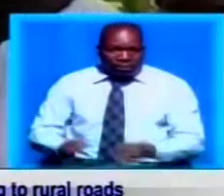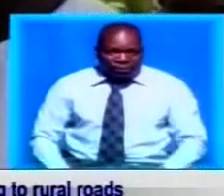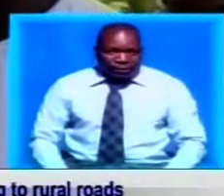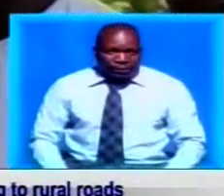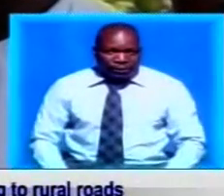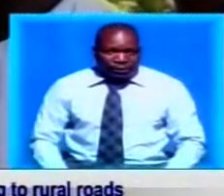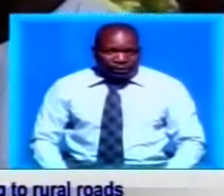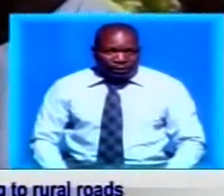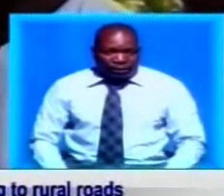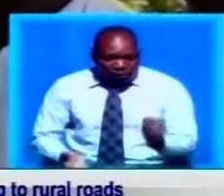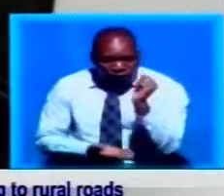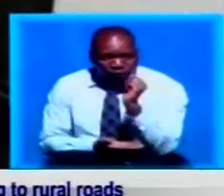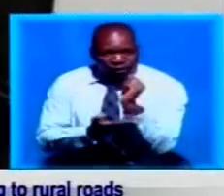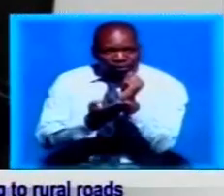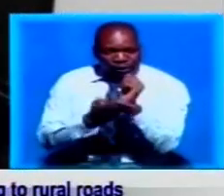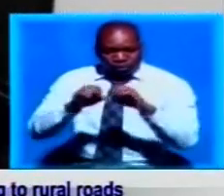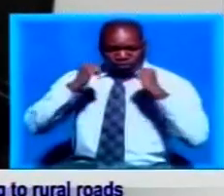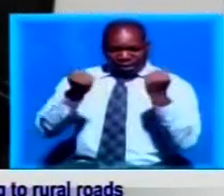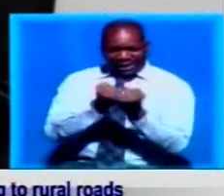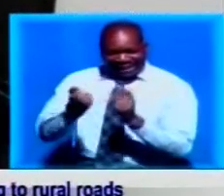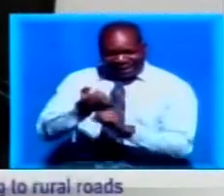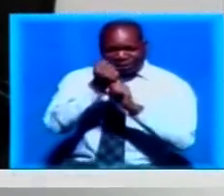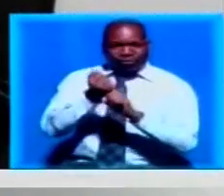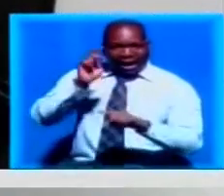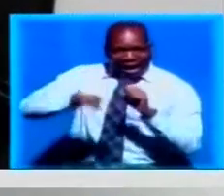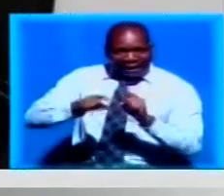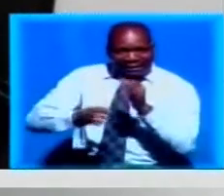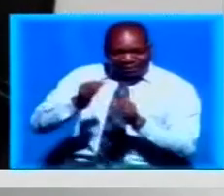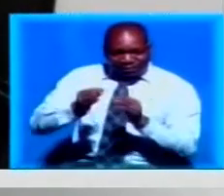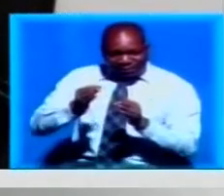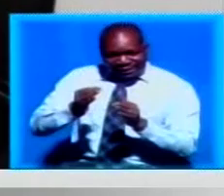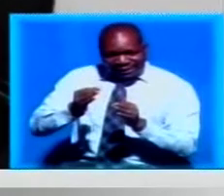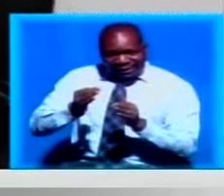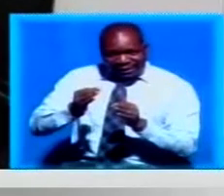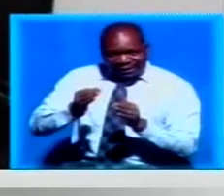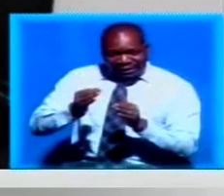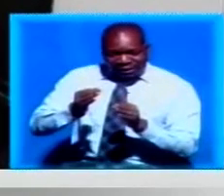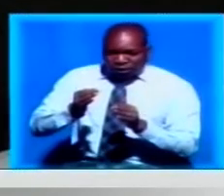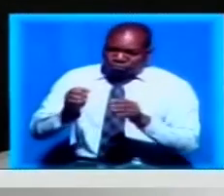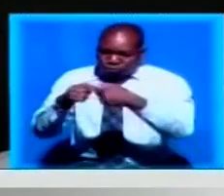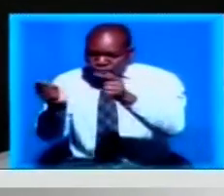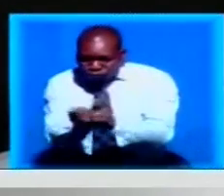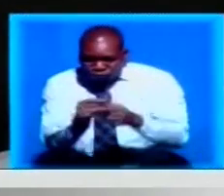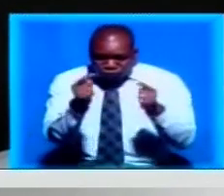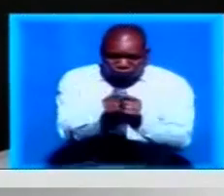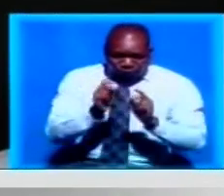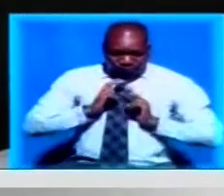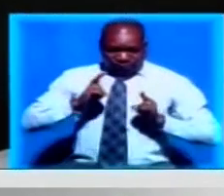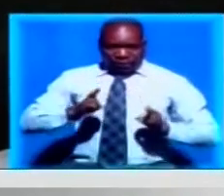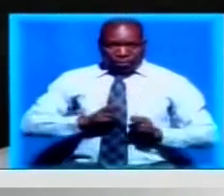achieve any development in a society in the absence of health for all groups,